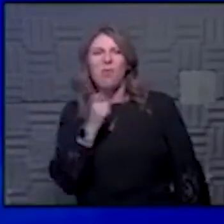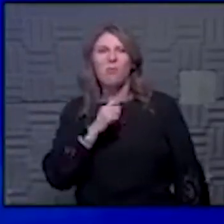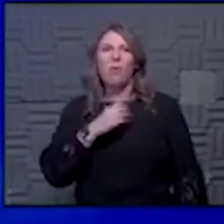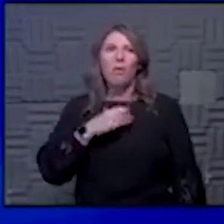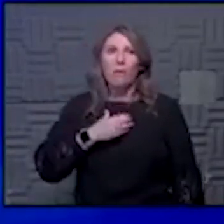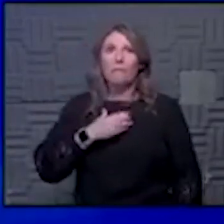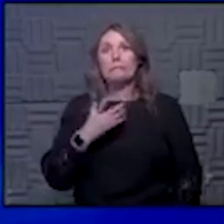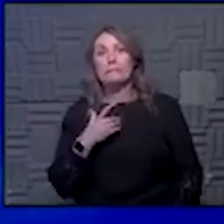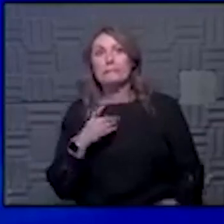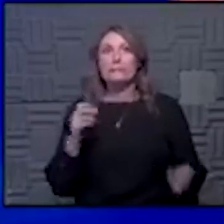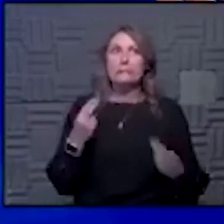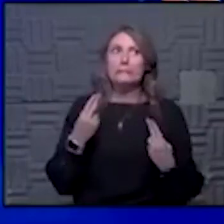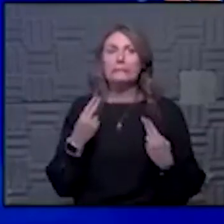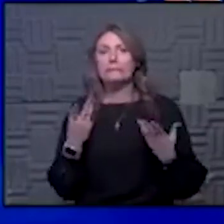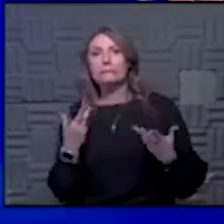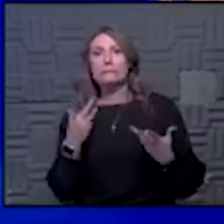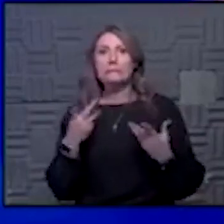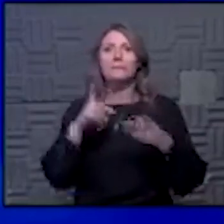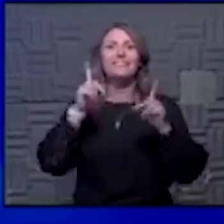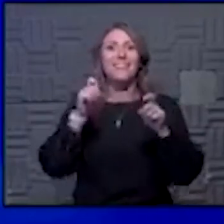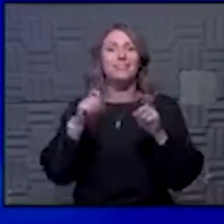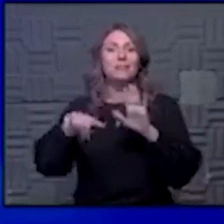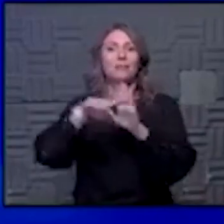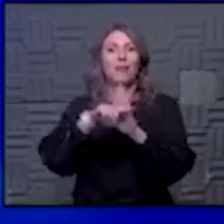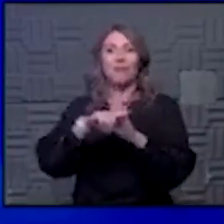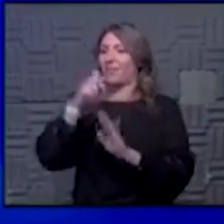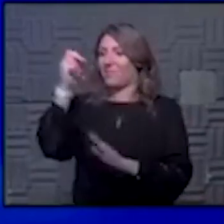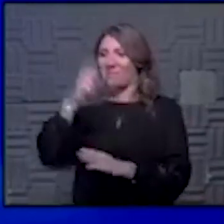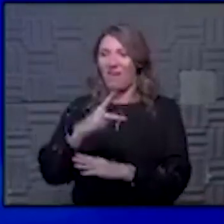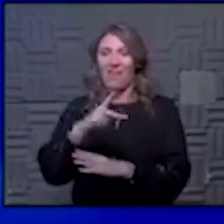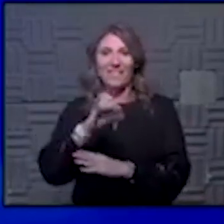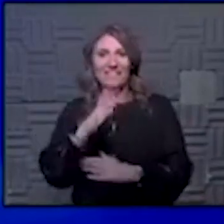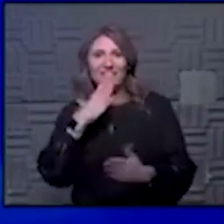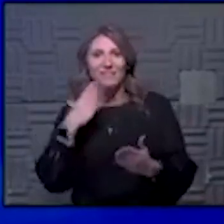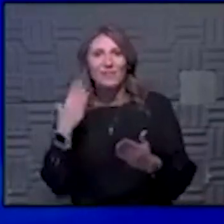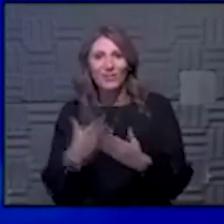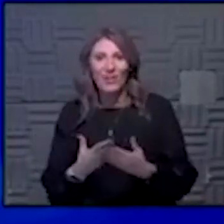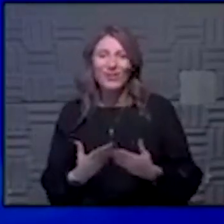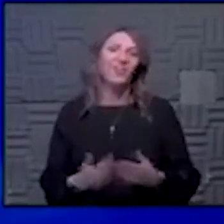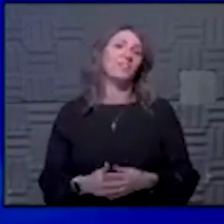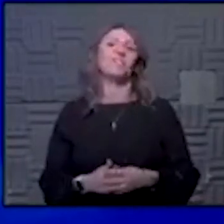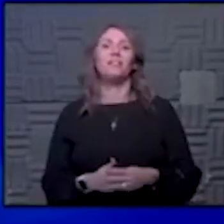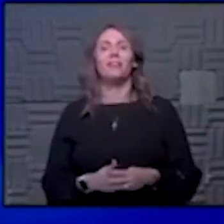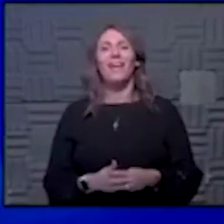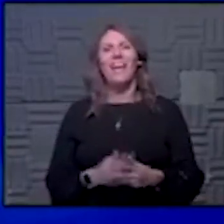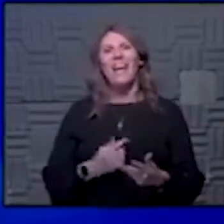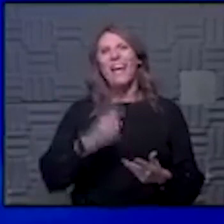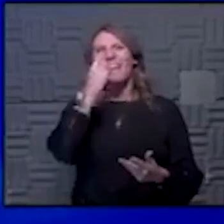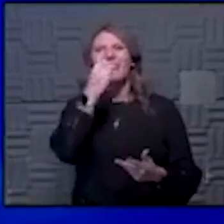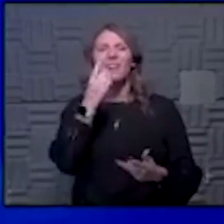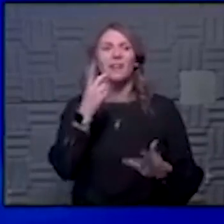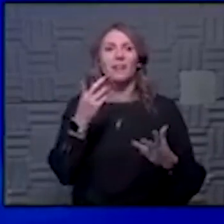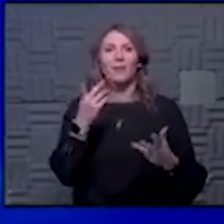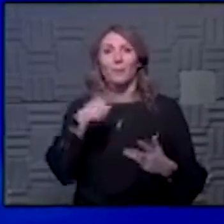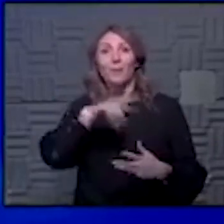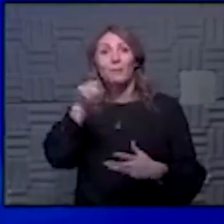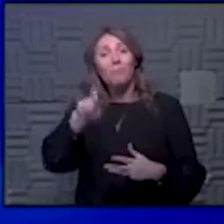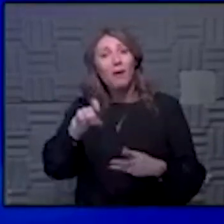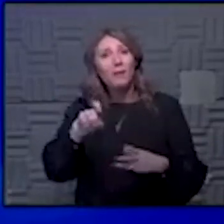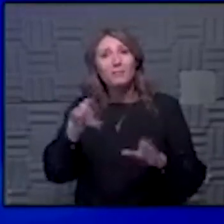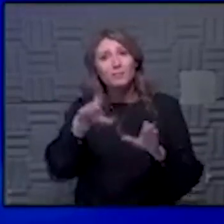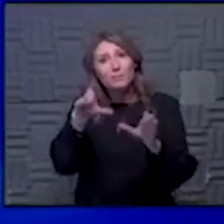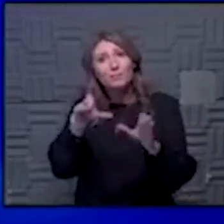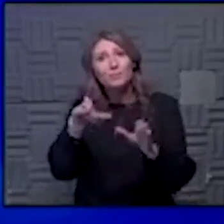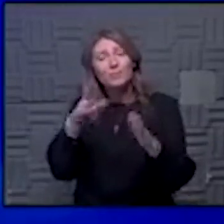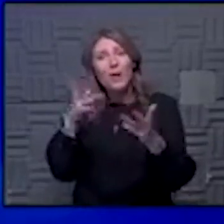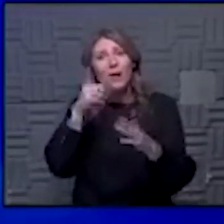was like, uh-oh, so I got tested. I was negative. Came right back. That's the good thing. Yeah. And I think that, we just need to do that because the